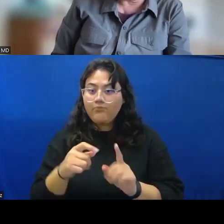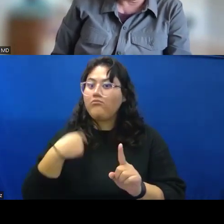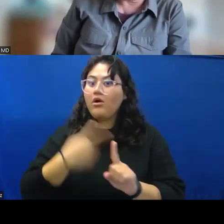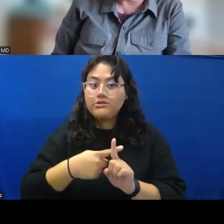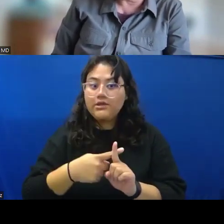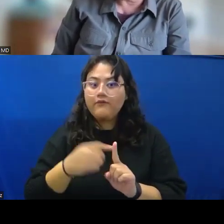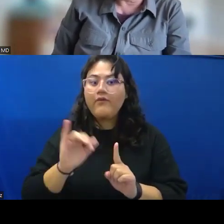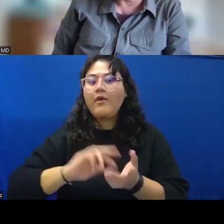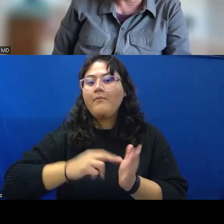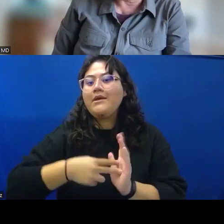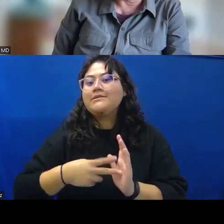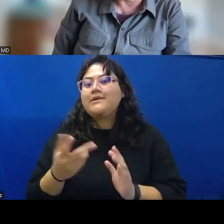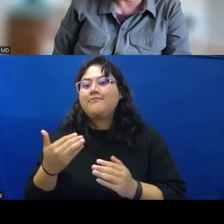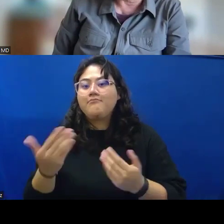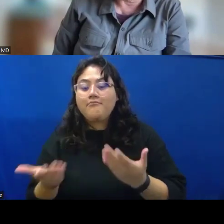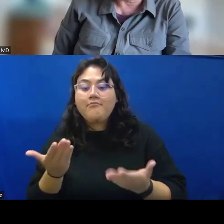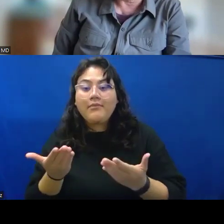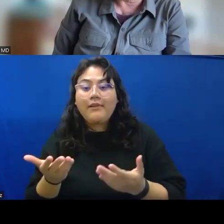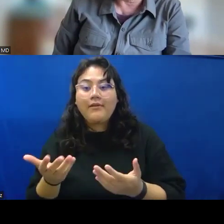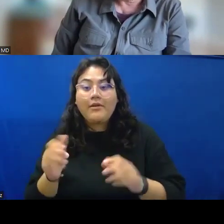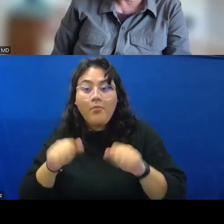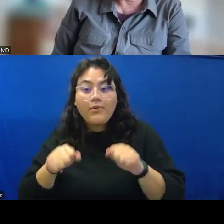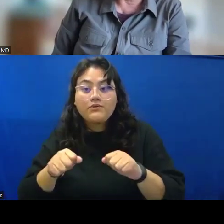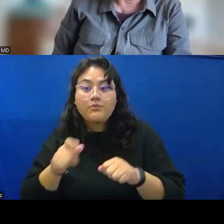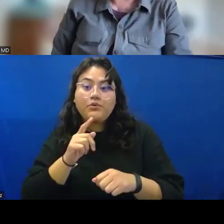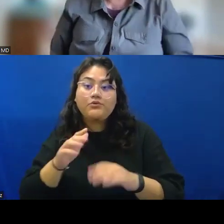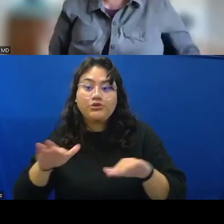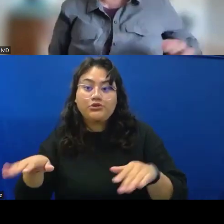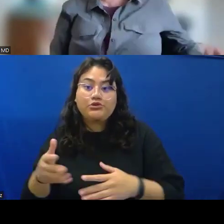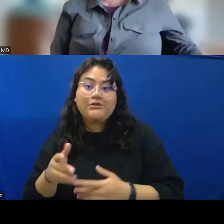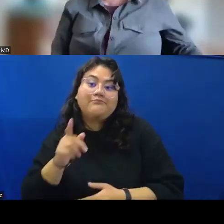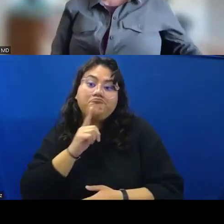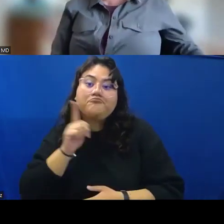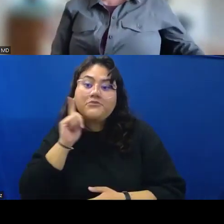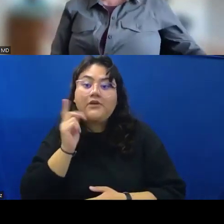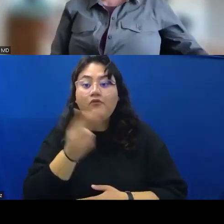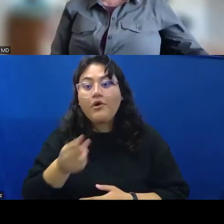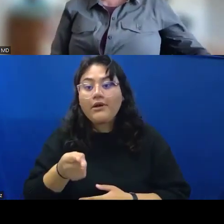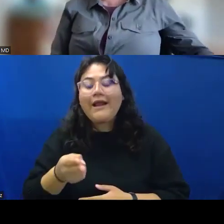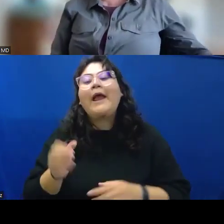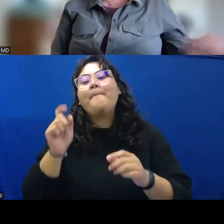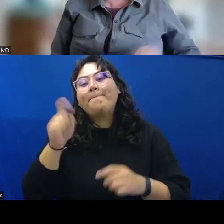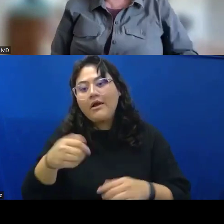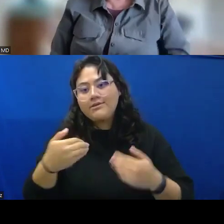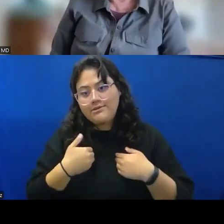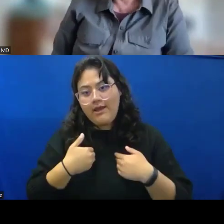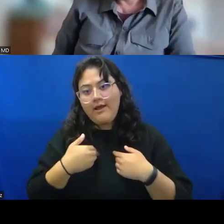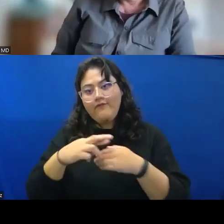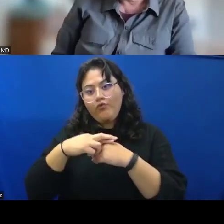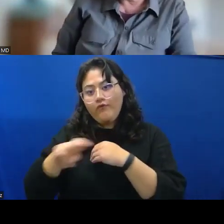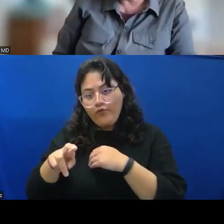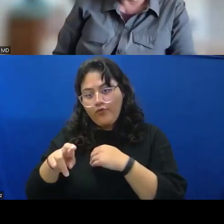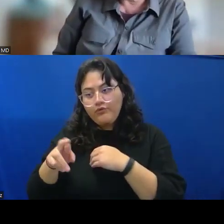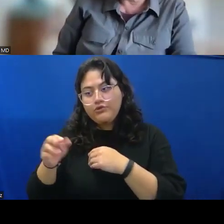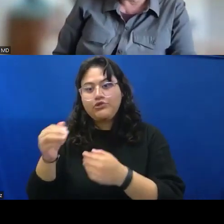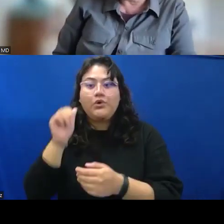hearing screen shows the child may be deaf or hard of hearing, then they should be referred to an audiologist for a full evaluation.